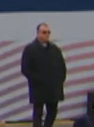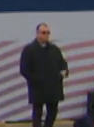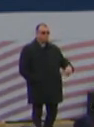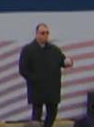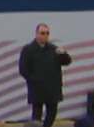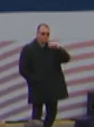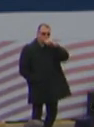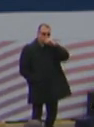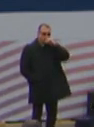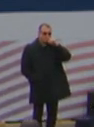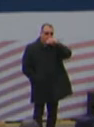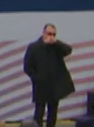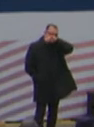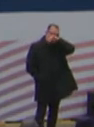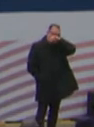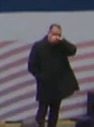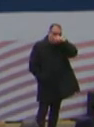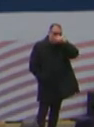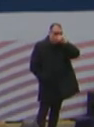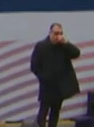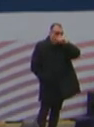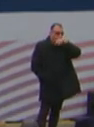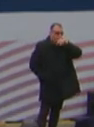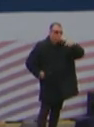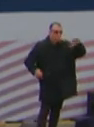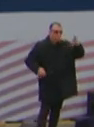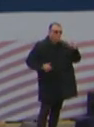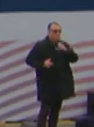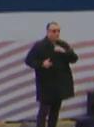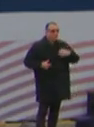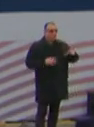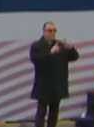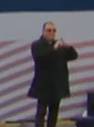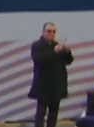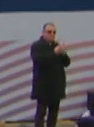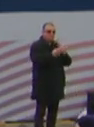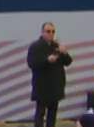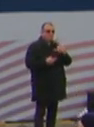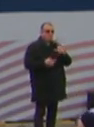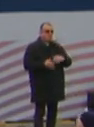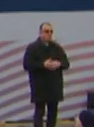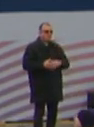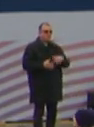From Pennsylvania's 5th Congressional District, Congresswoman Mary Gay Scanlon.